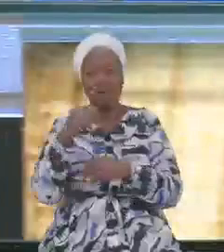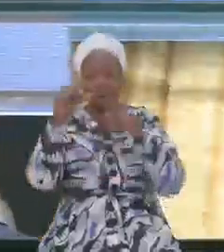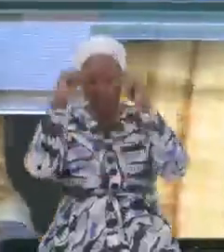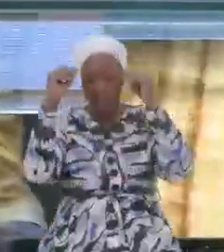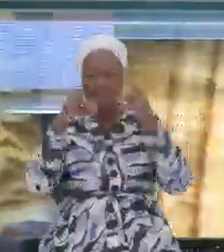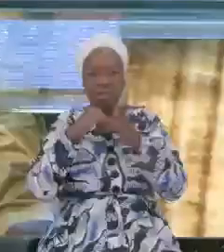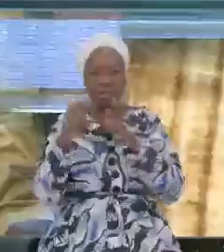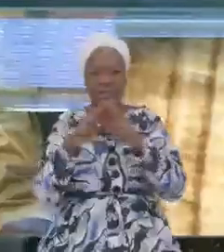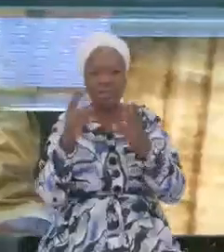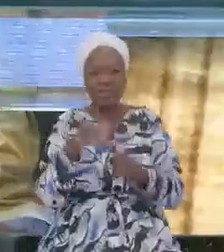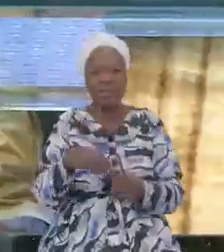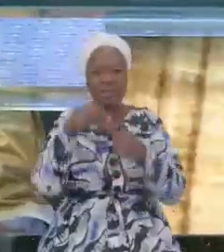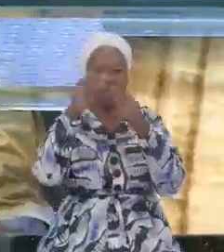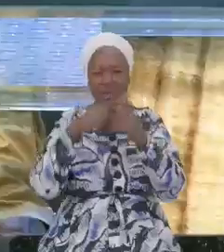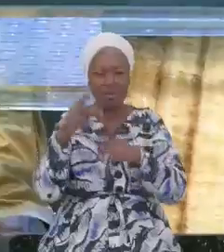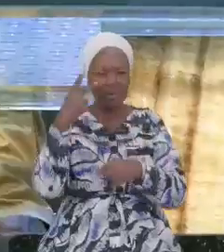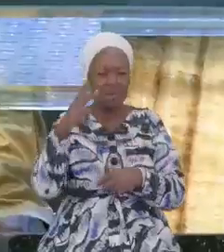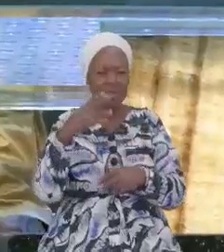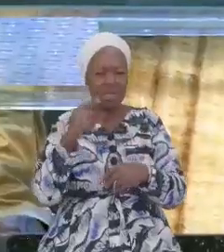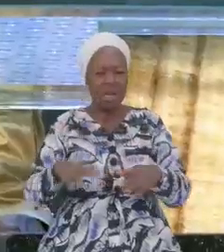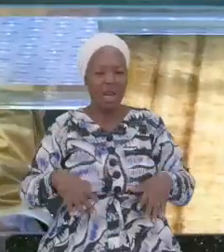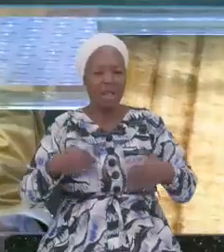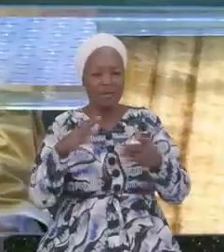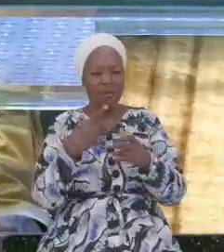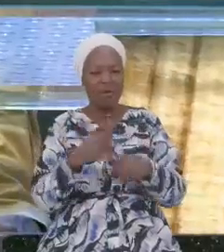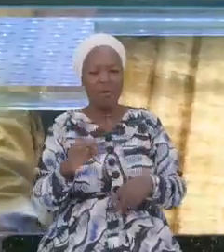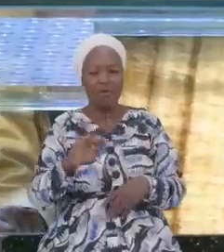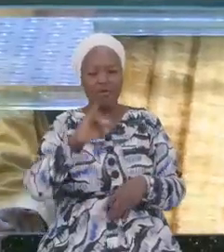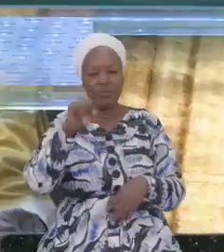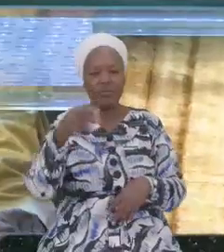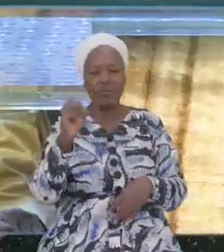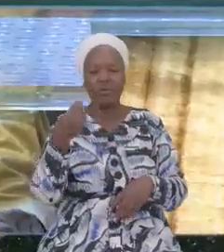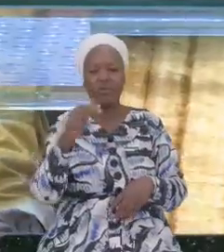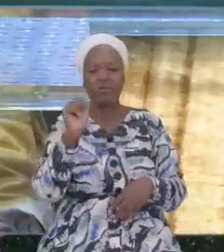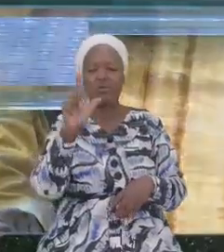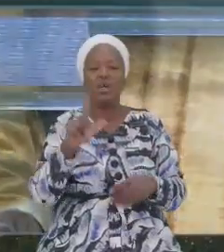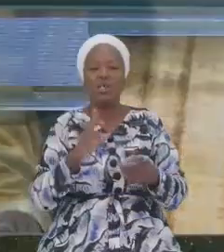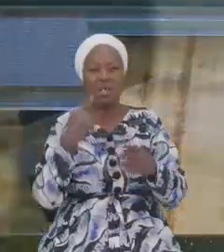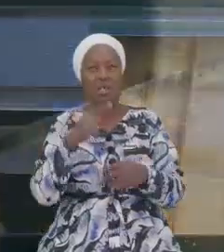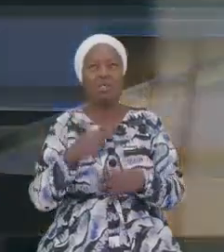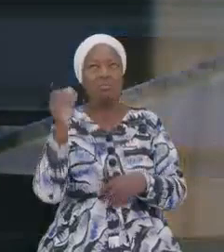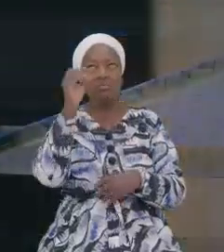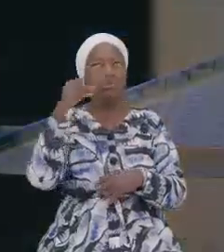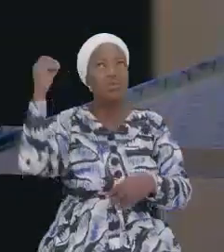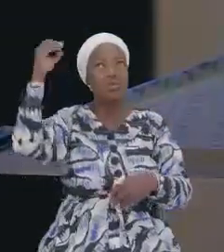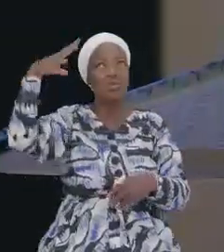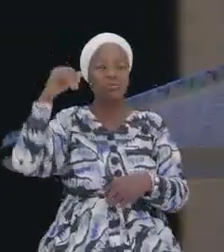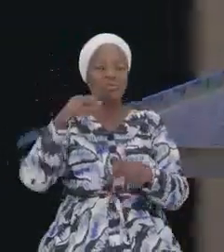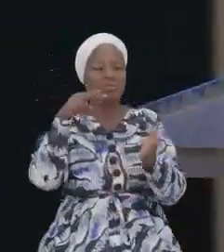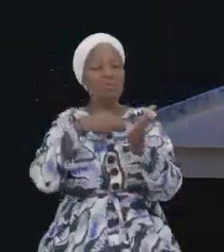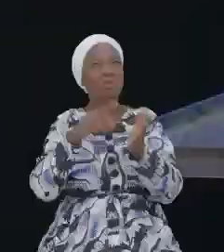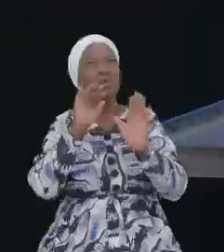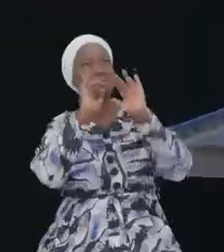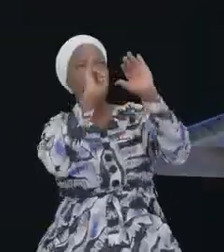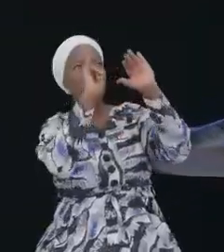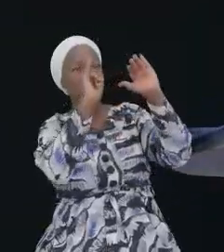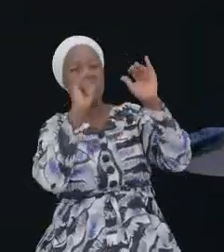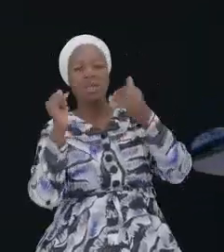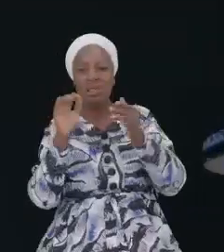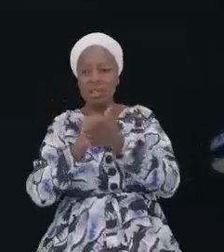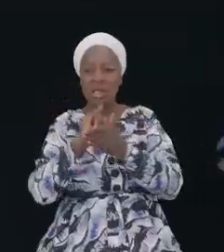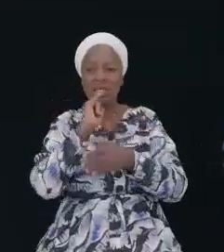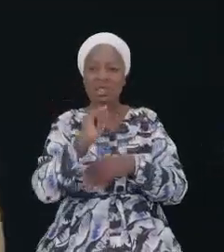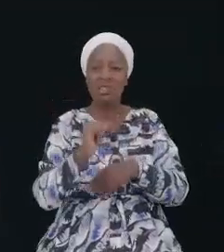then you look at Joshua and you look at him saying, son, stand up there, stay there. That's his